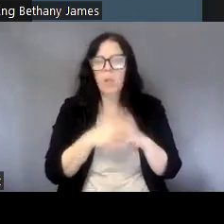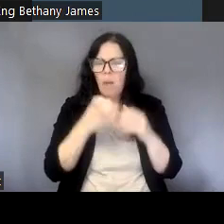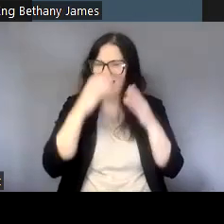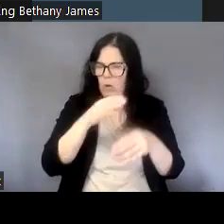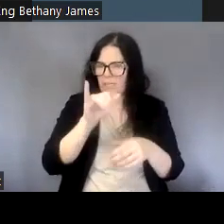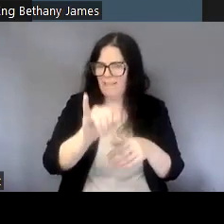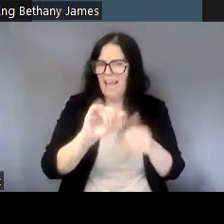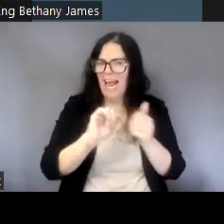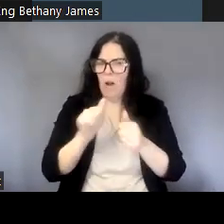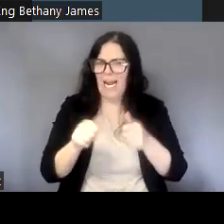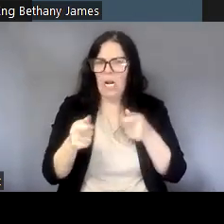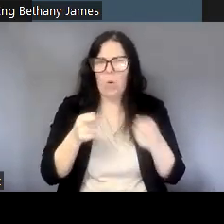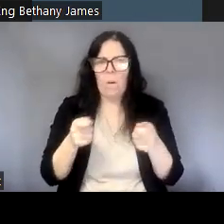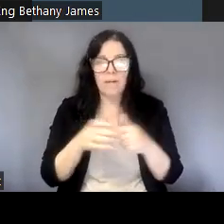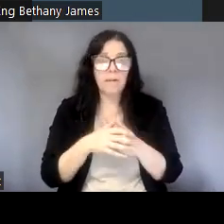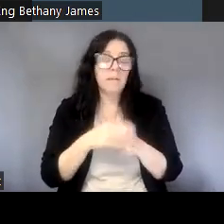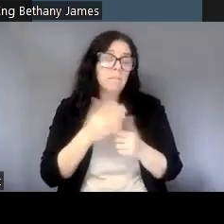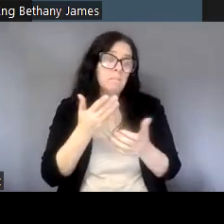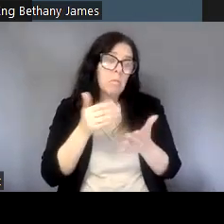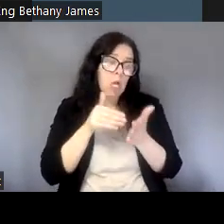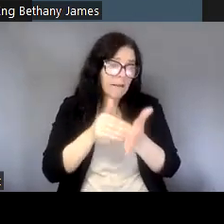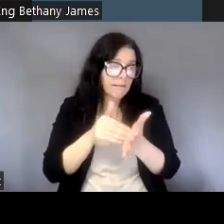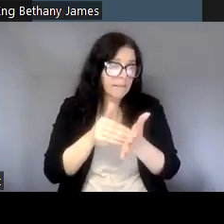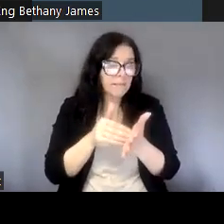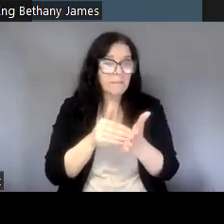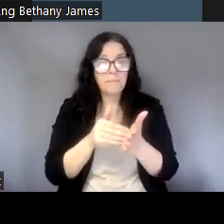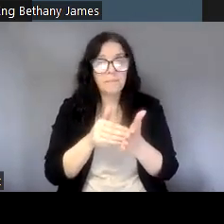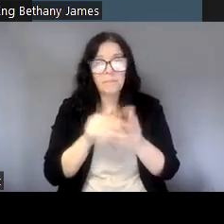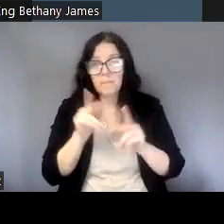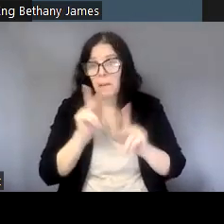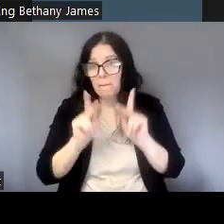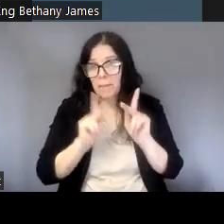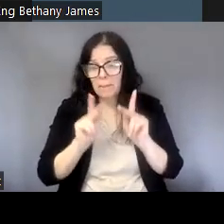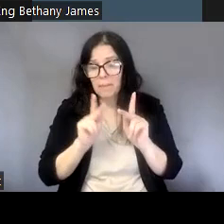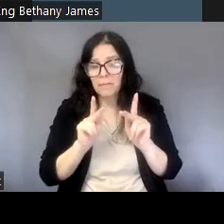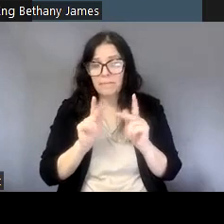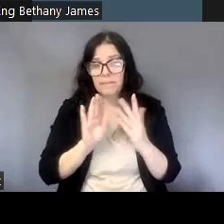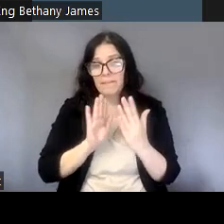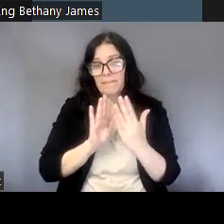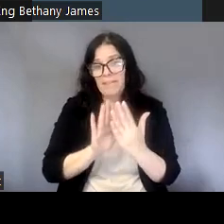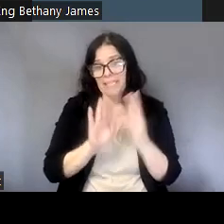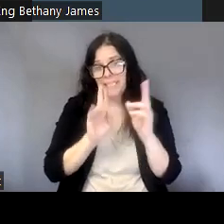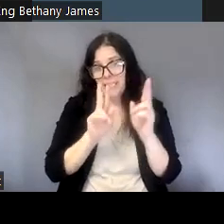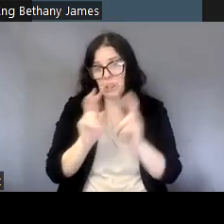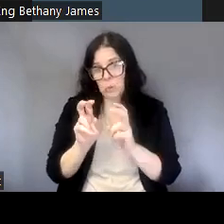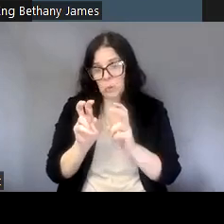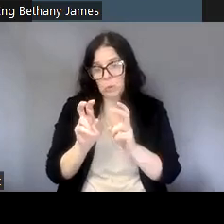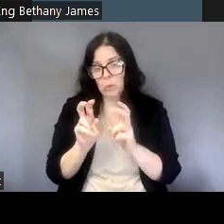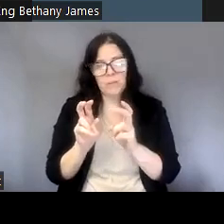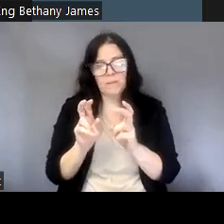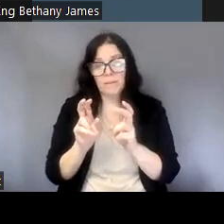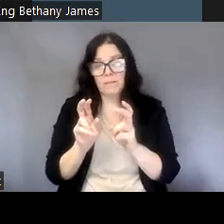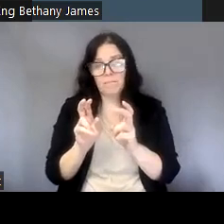what tends to happen is that people are dealing and facing a lot of issues at work from a mental health